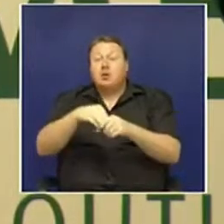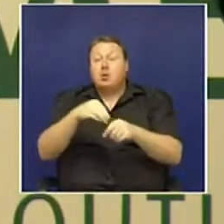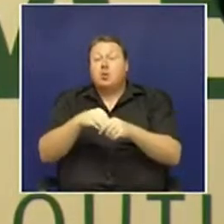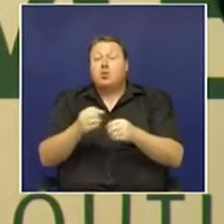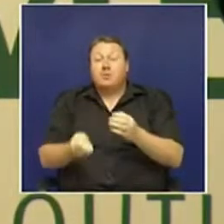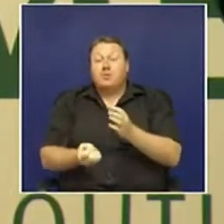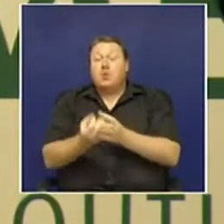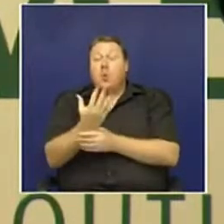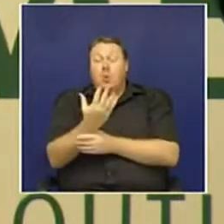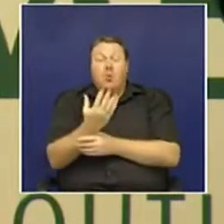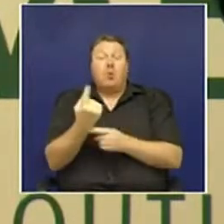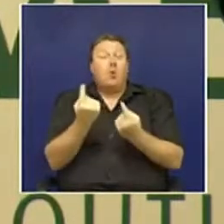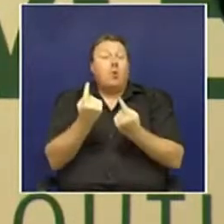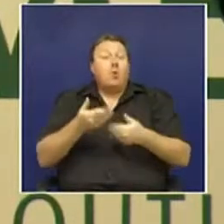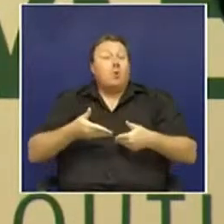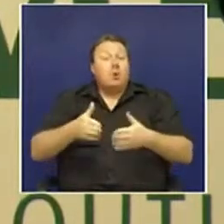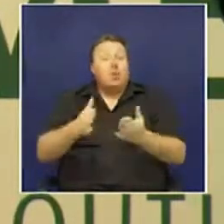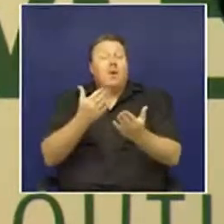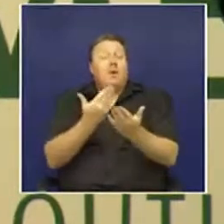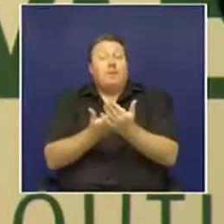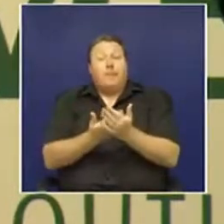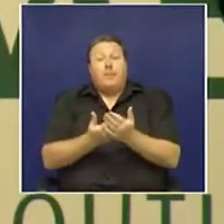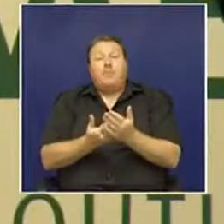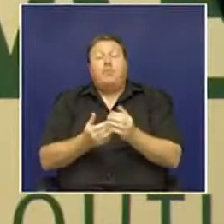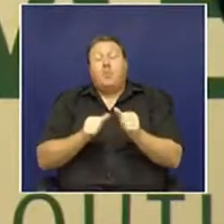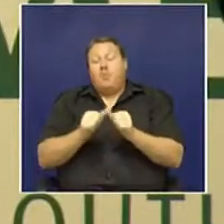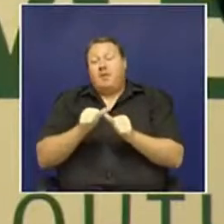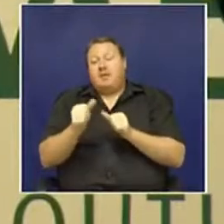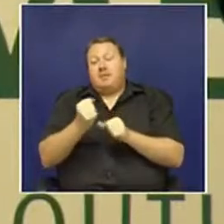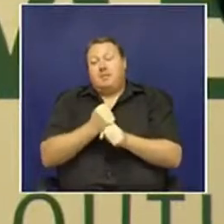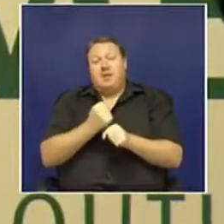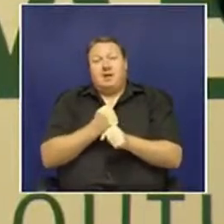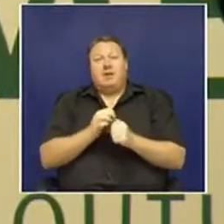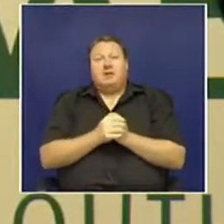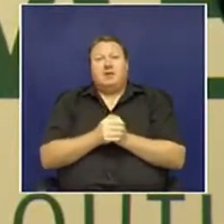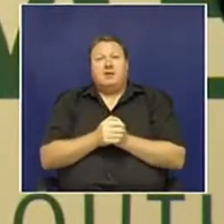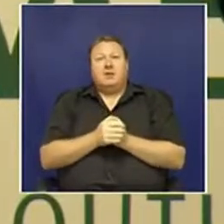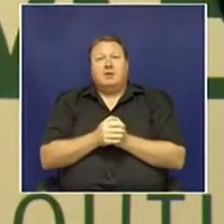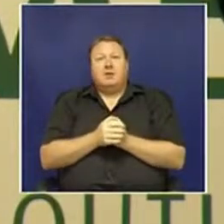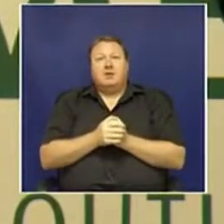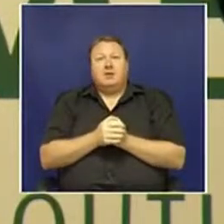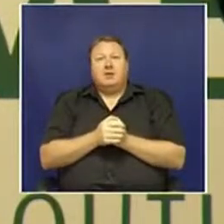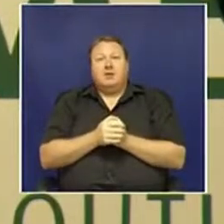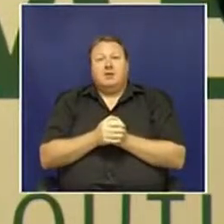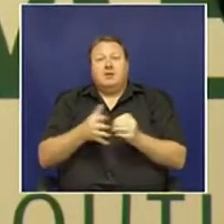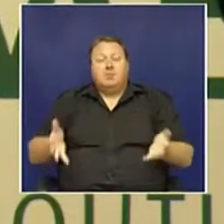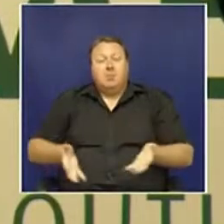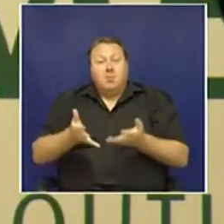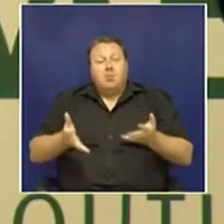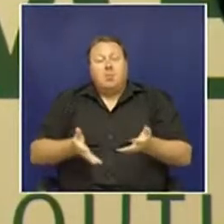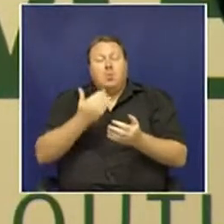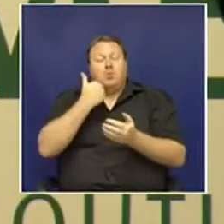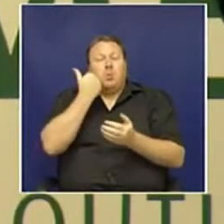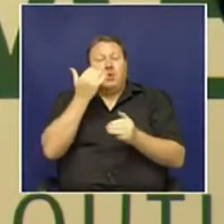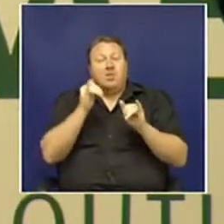durable path forward. Our efforts to promote faster economic growth continue to revolve around